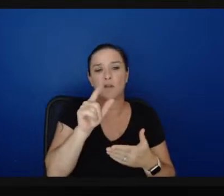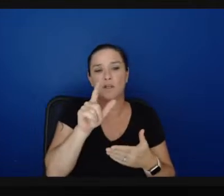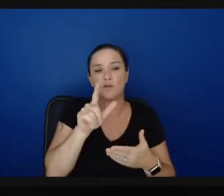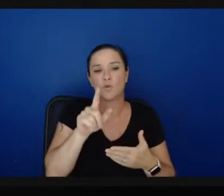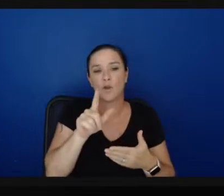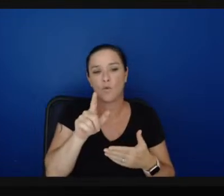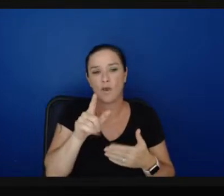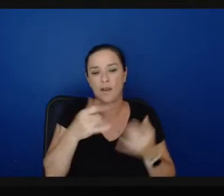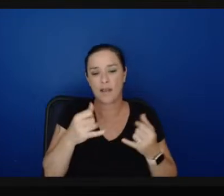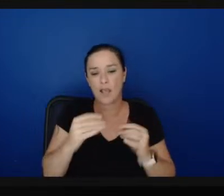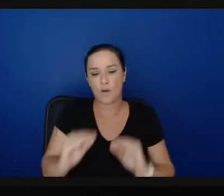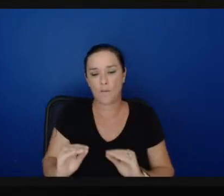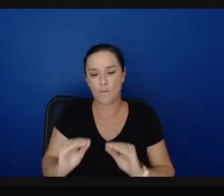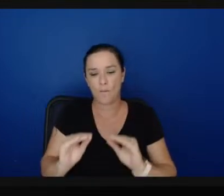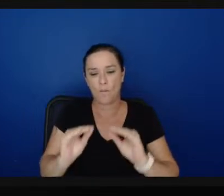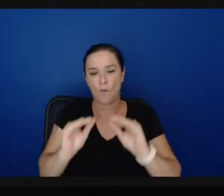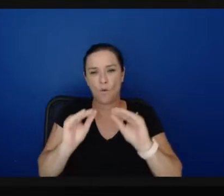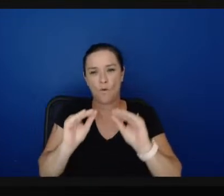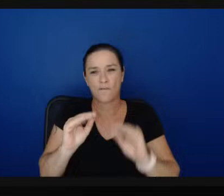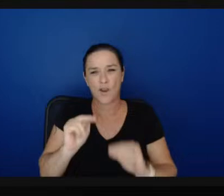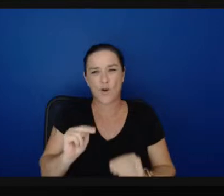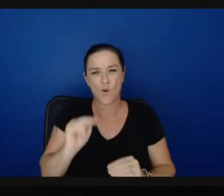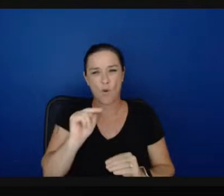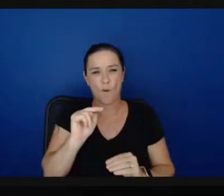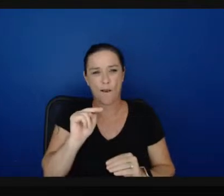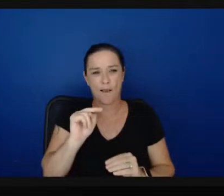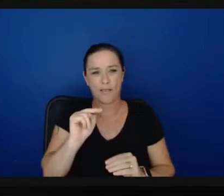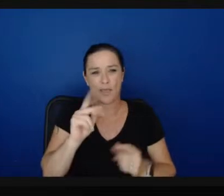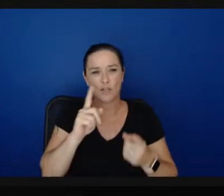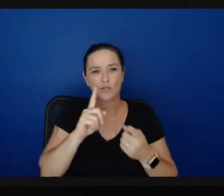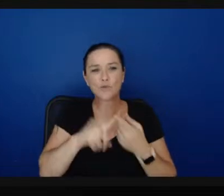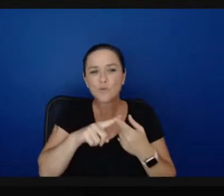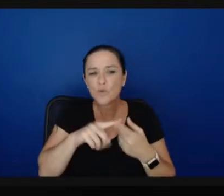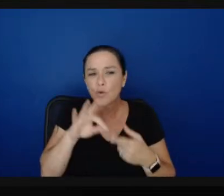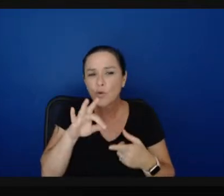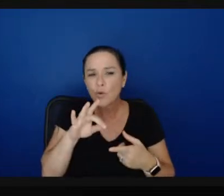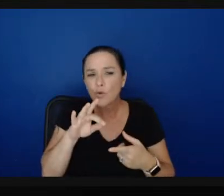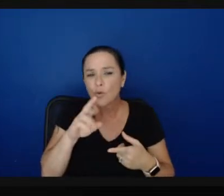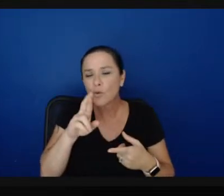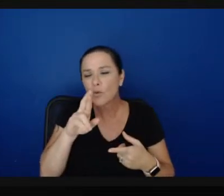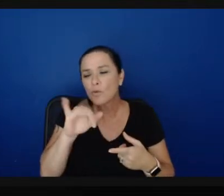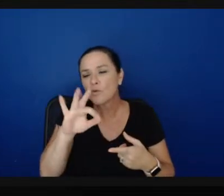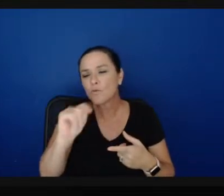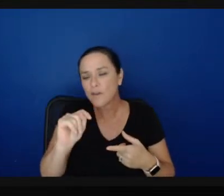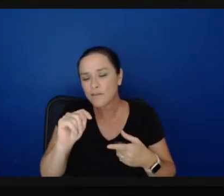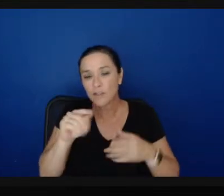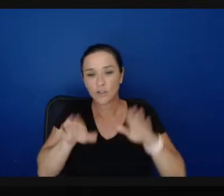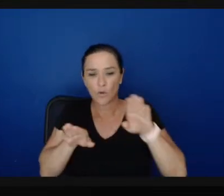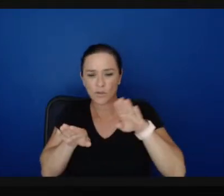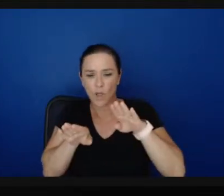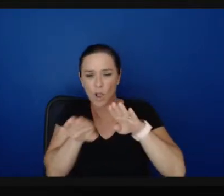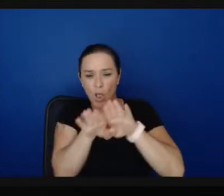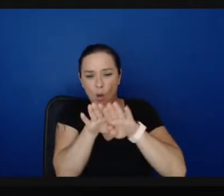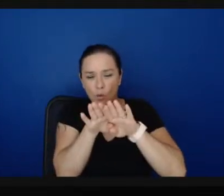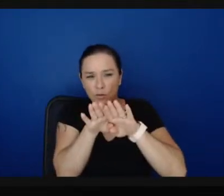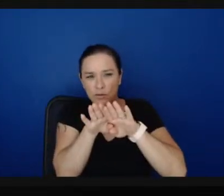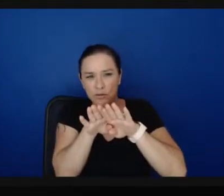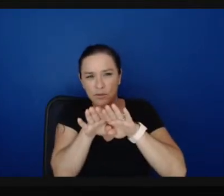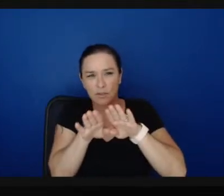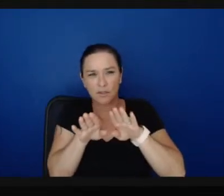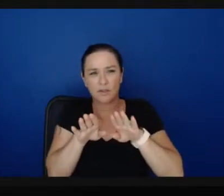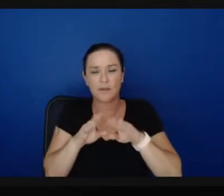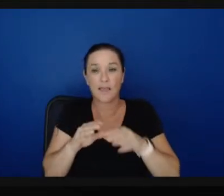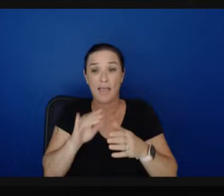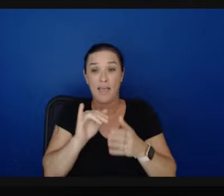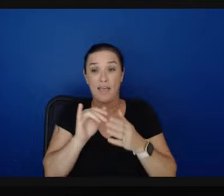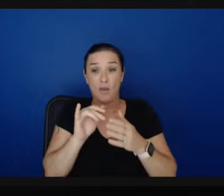to the north. This is towards the rift zone. That's pushing the rift zone closed. And this is the most important key